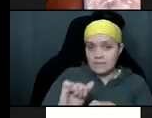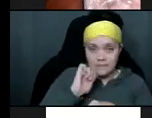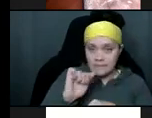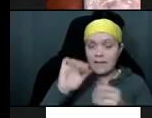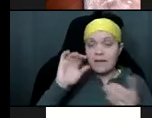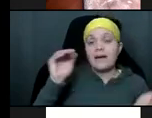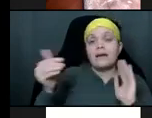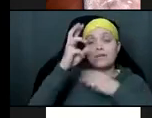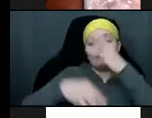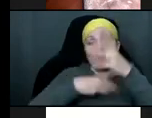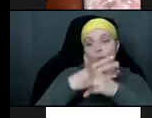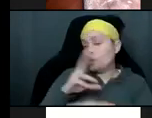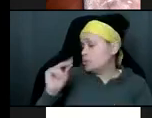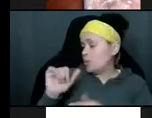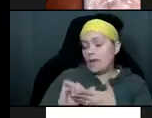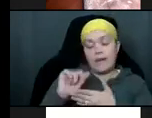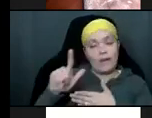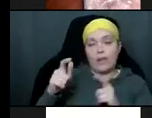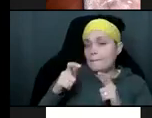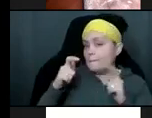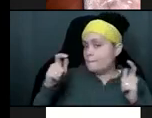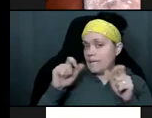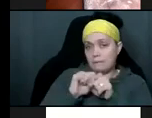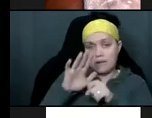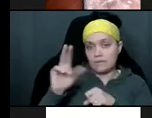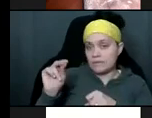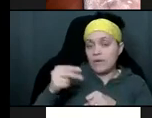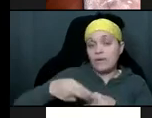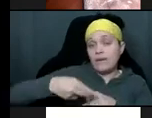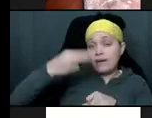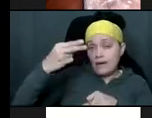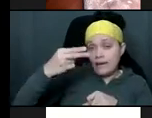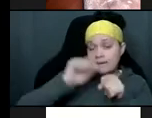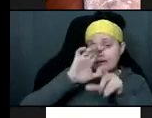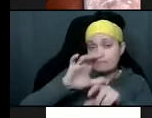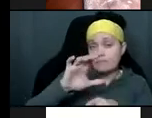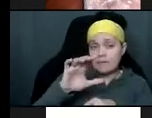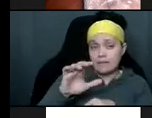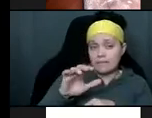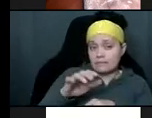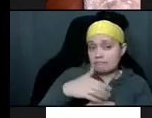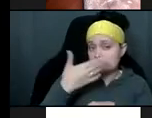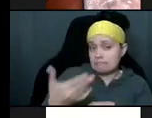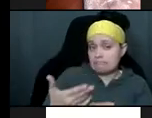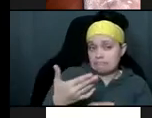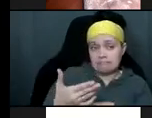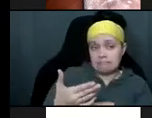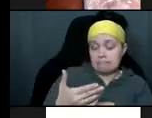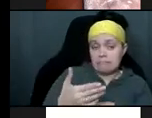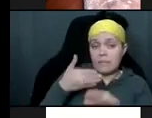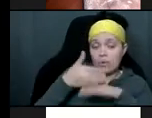Compared worldwide, no, not at all big mountains. The highest is Mount Kosciuszko at over